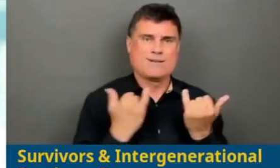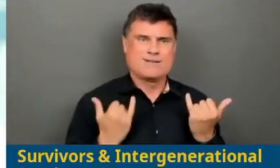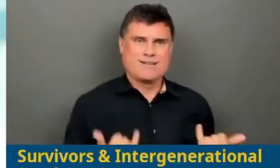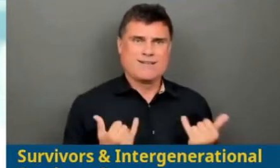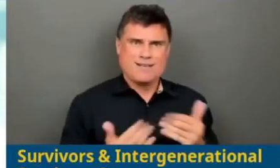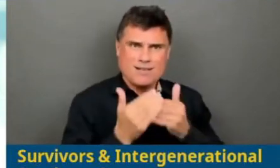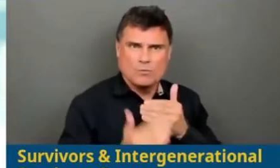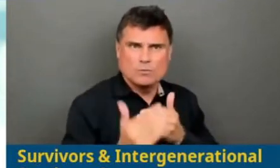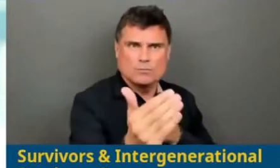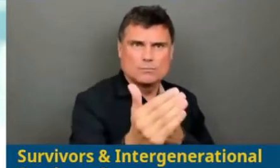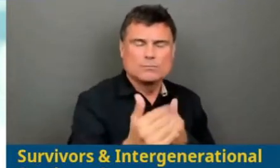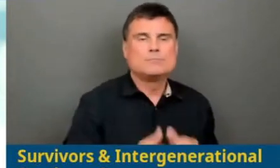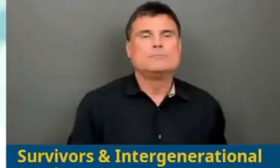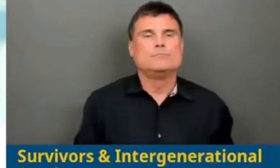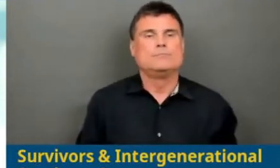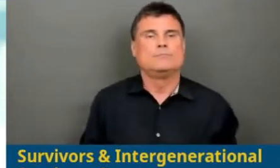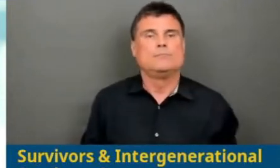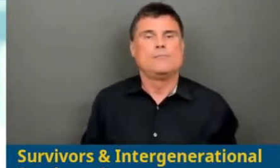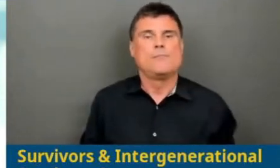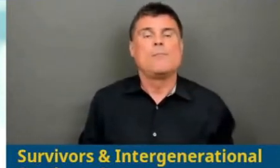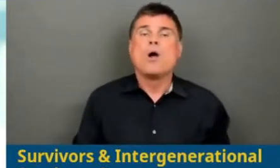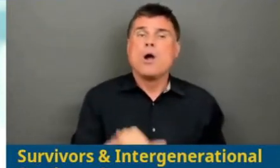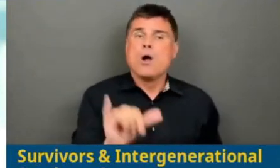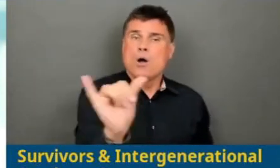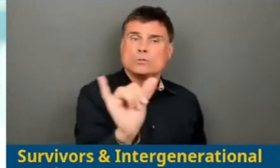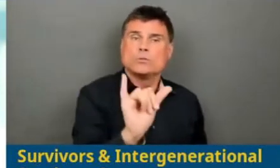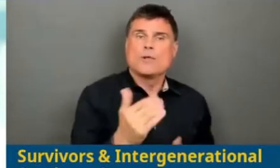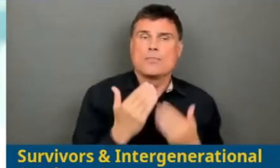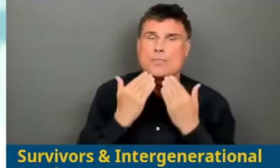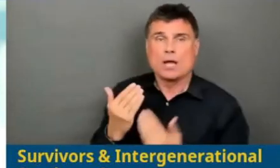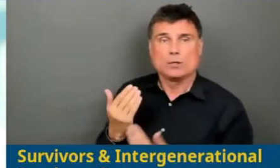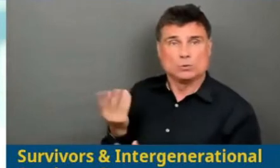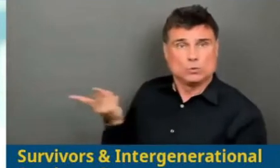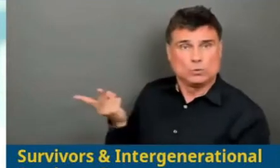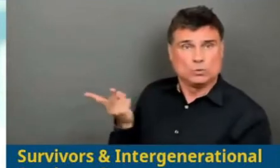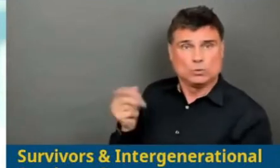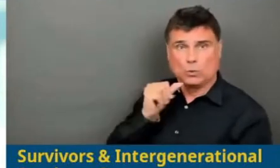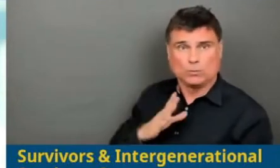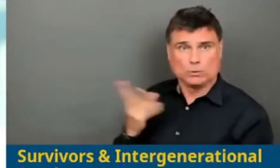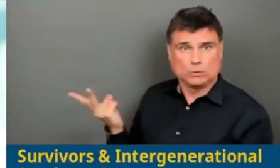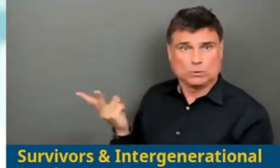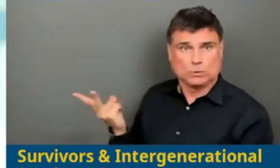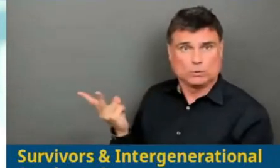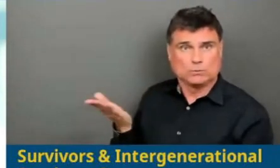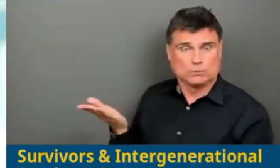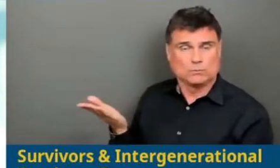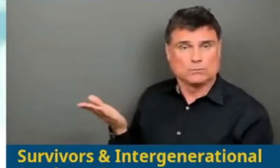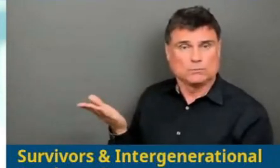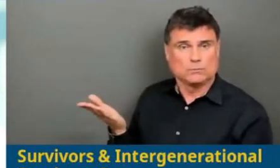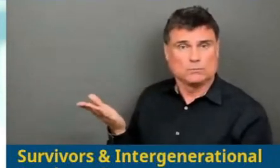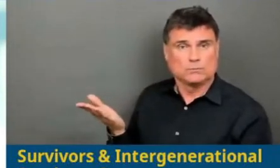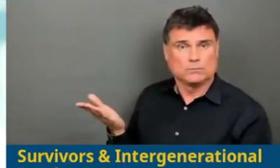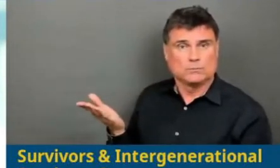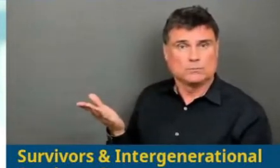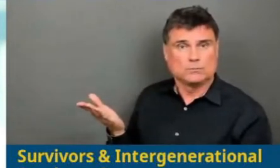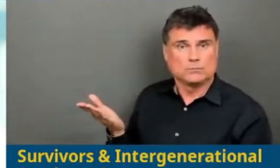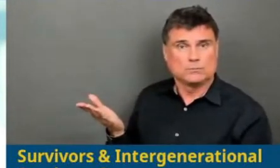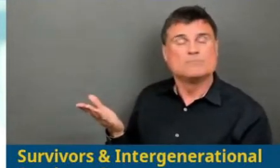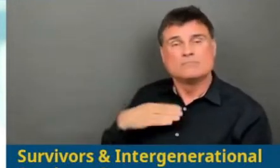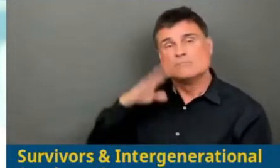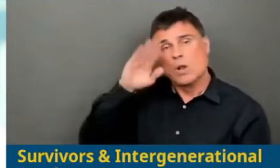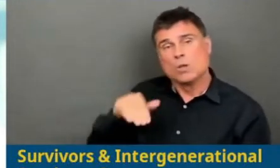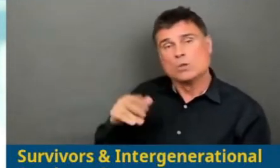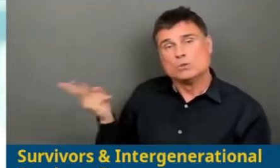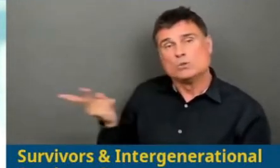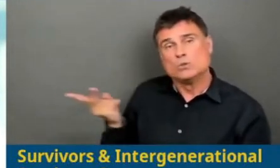I want to offer my thanks to Charlene and Lydia to know that you're going to hold up our nations and that you're going to